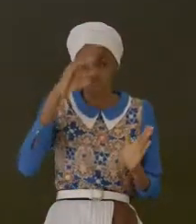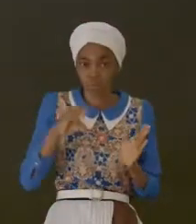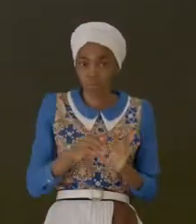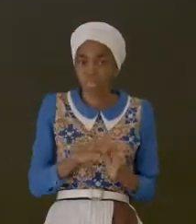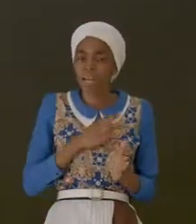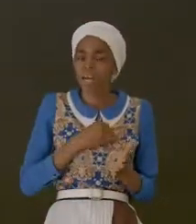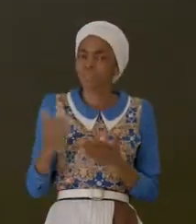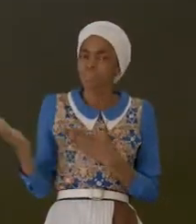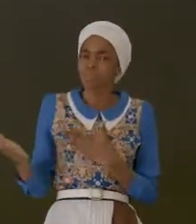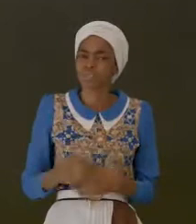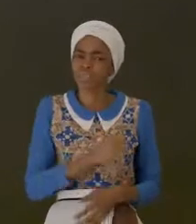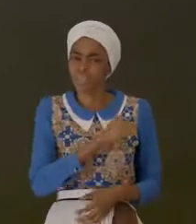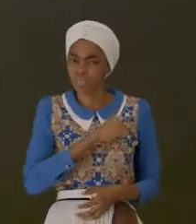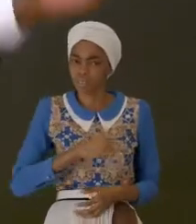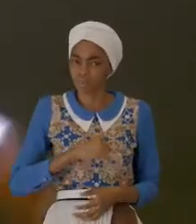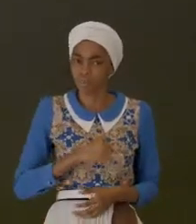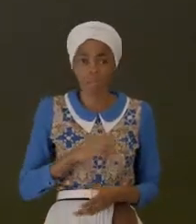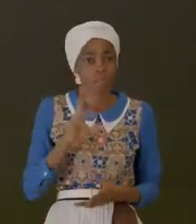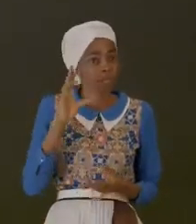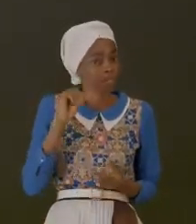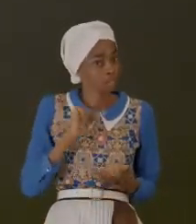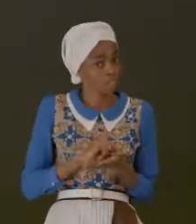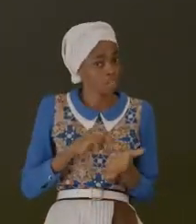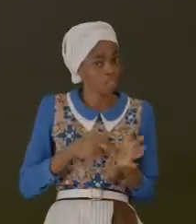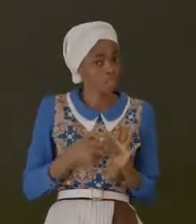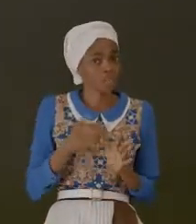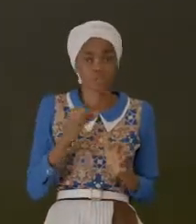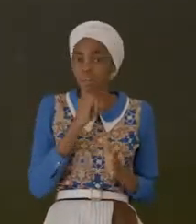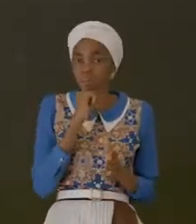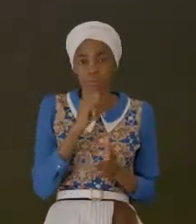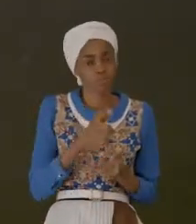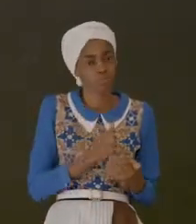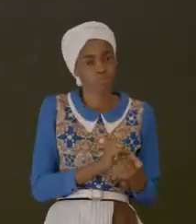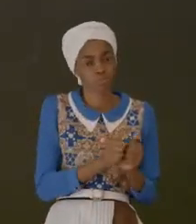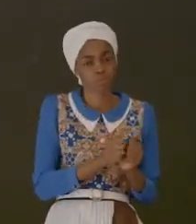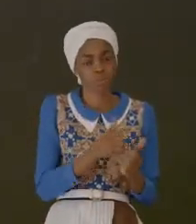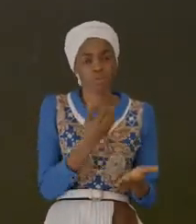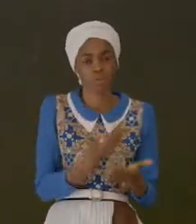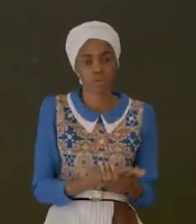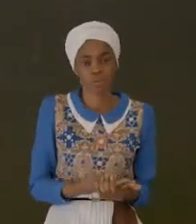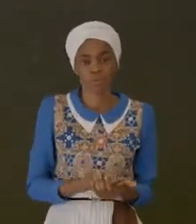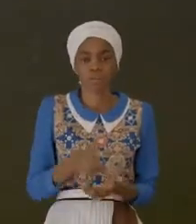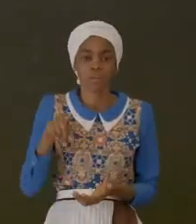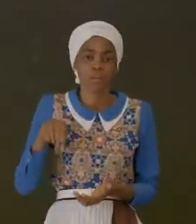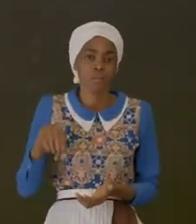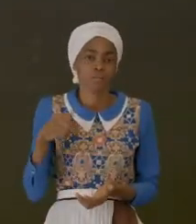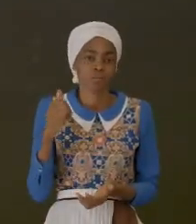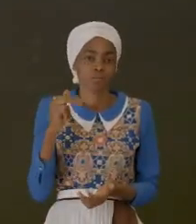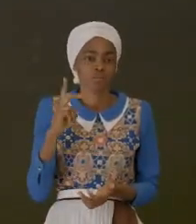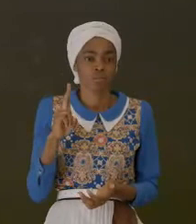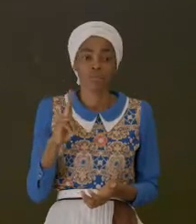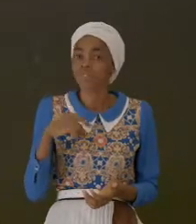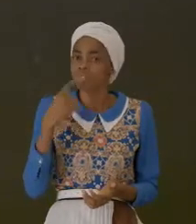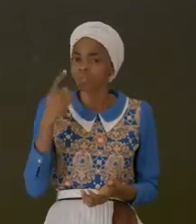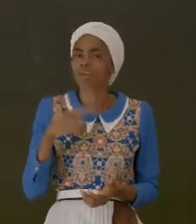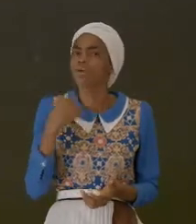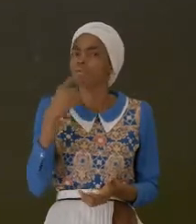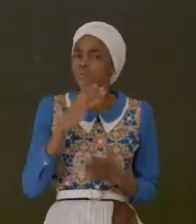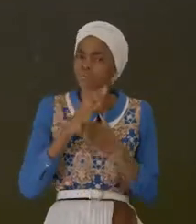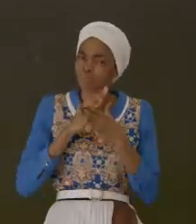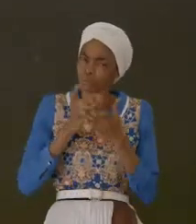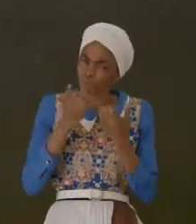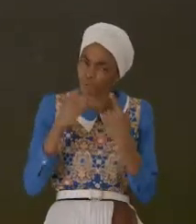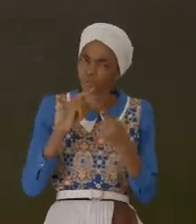circumcision you are no more running well who now came to hinder you